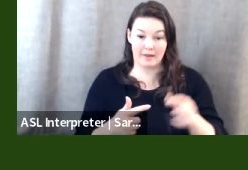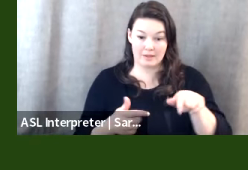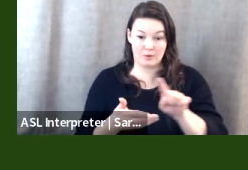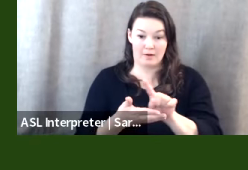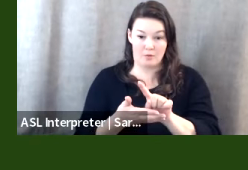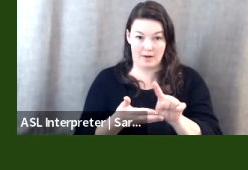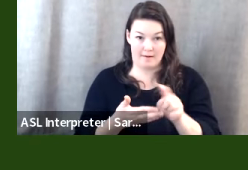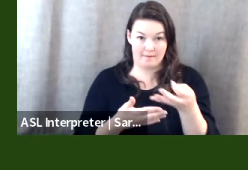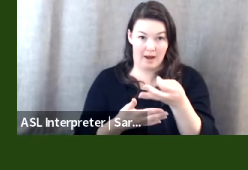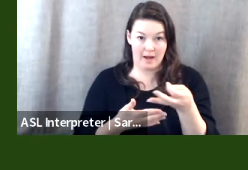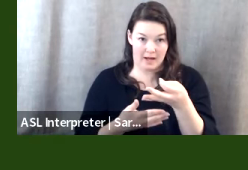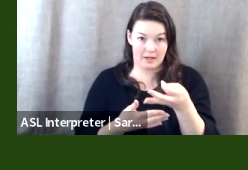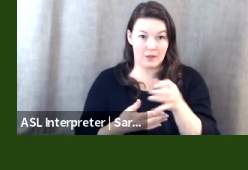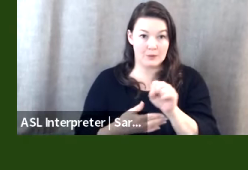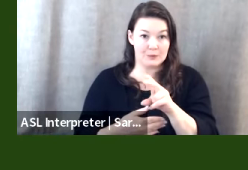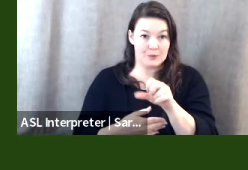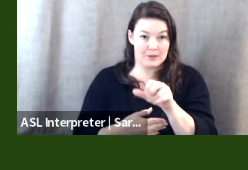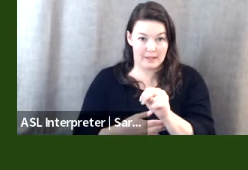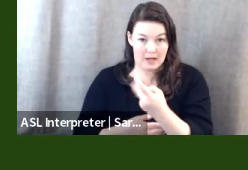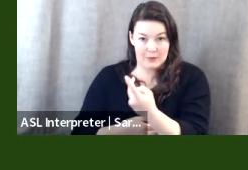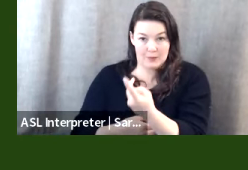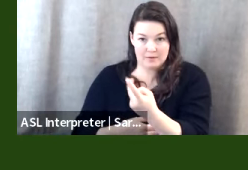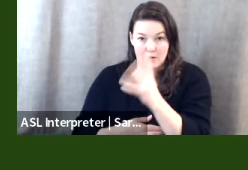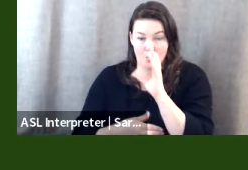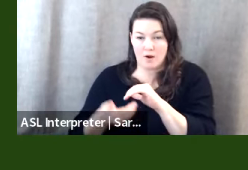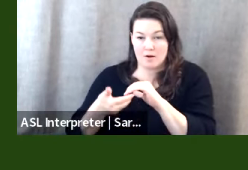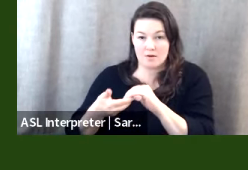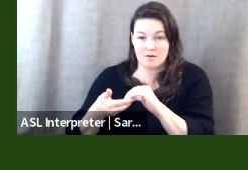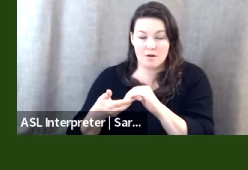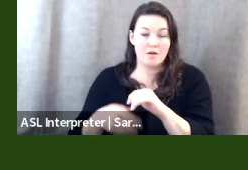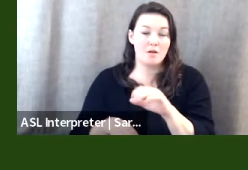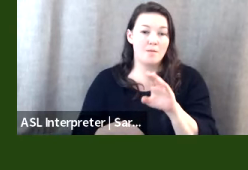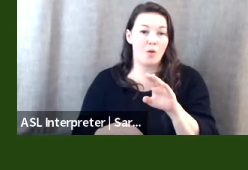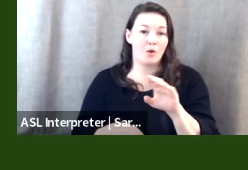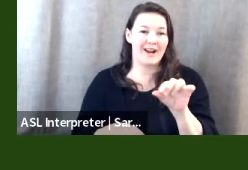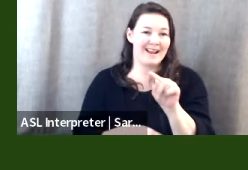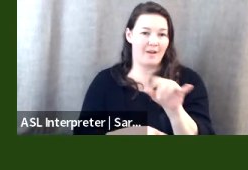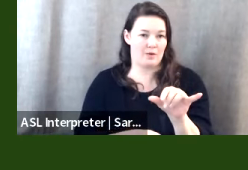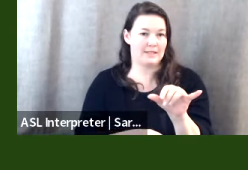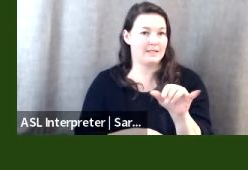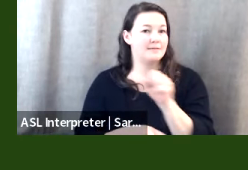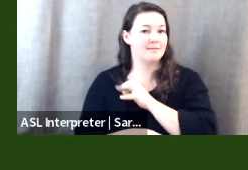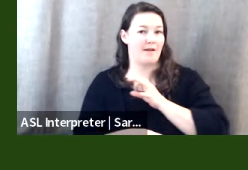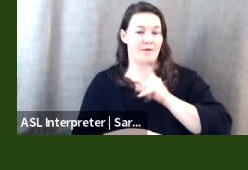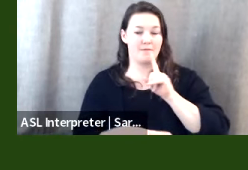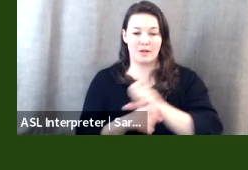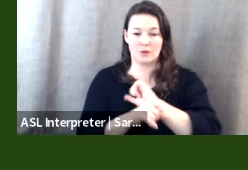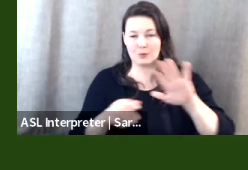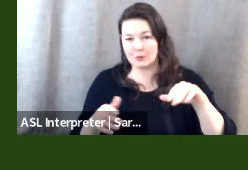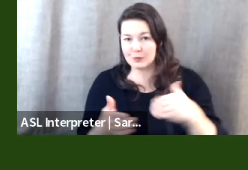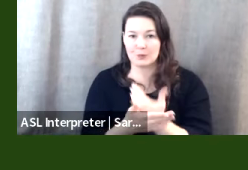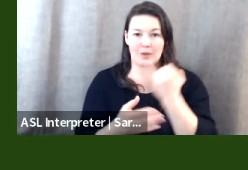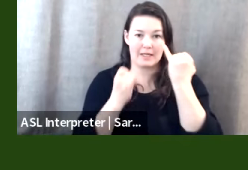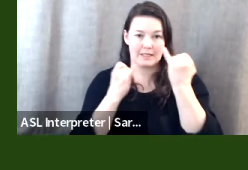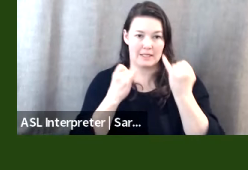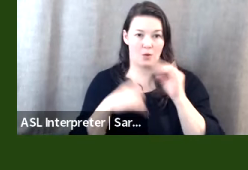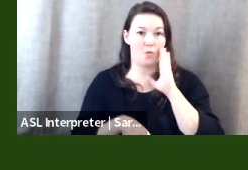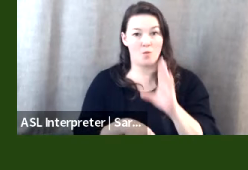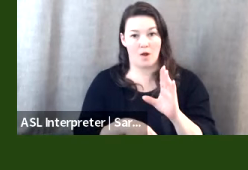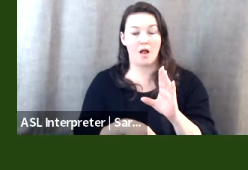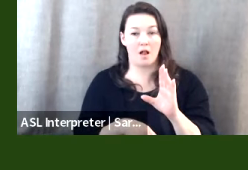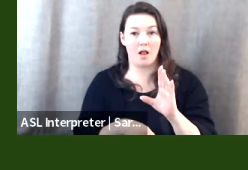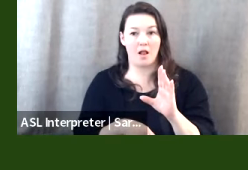and Friday, Susan and I will work with Boulder County staff to make sure that all those new ideas are going to pass the